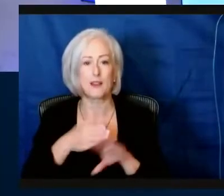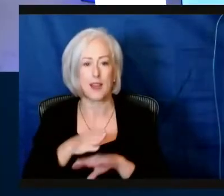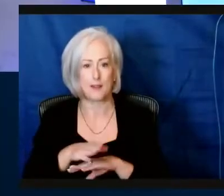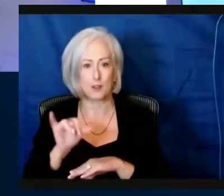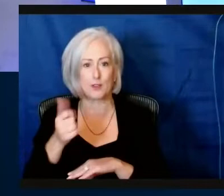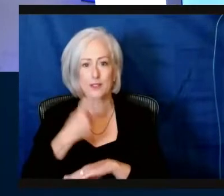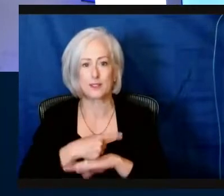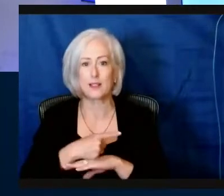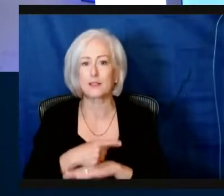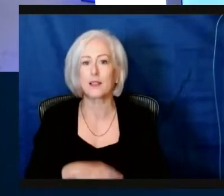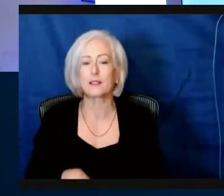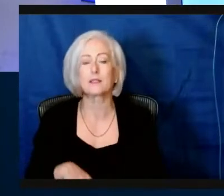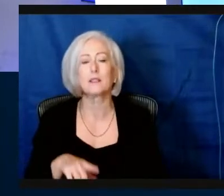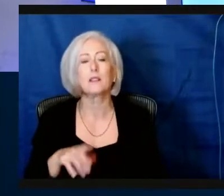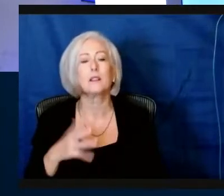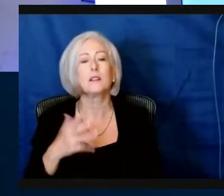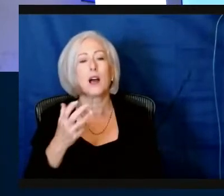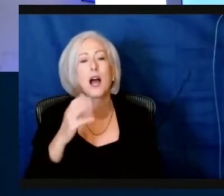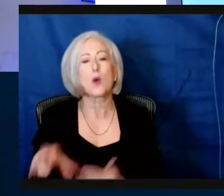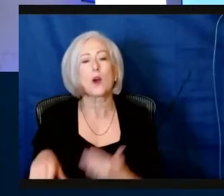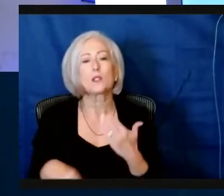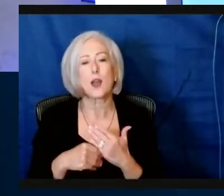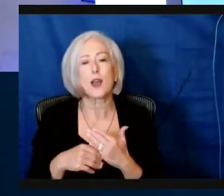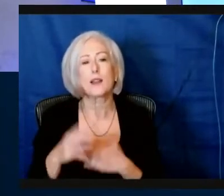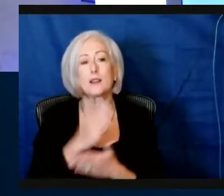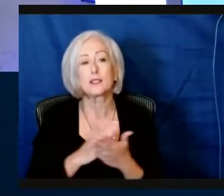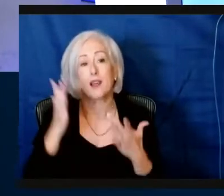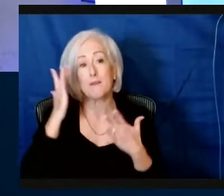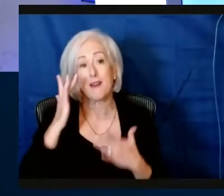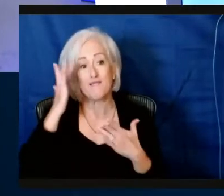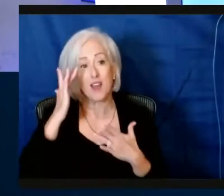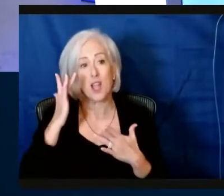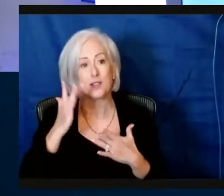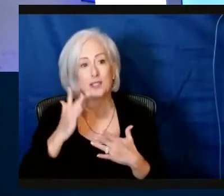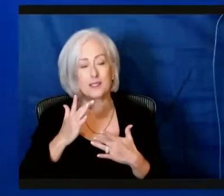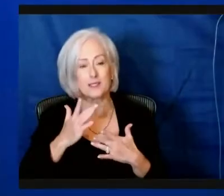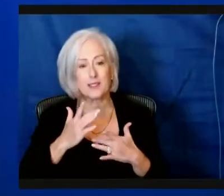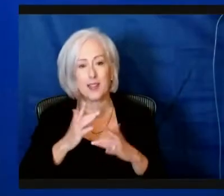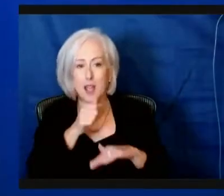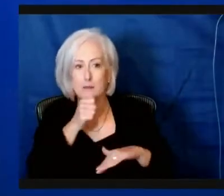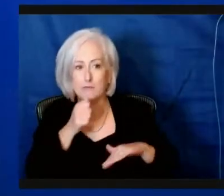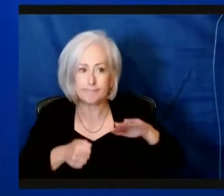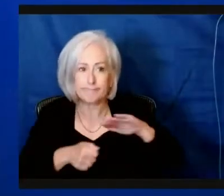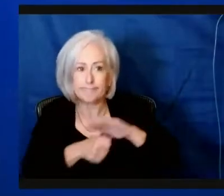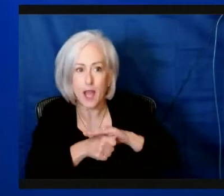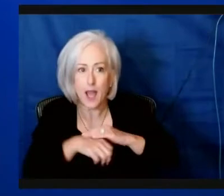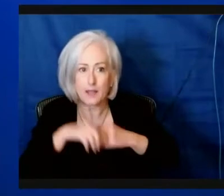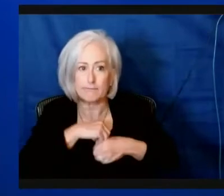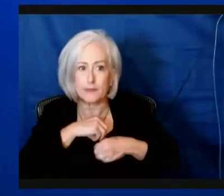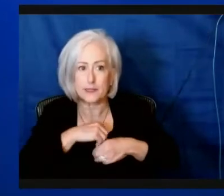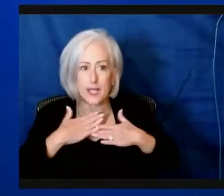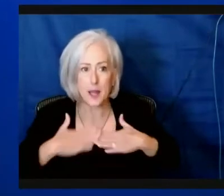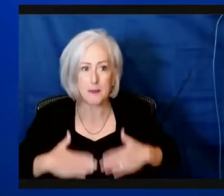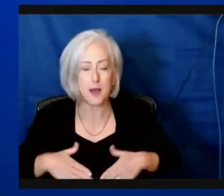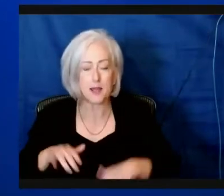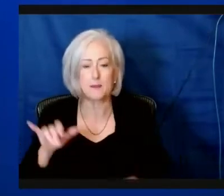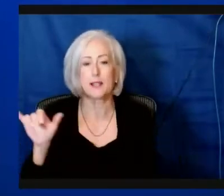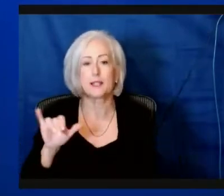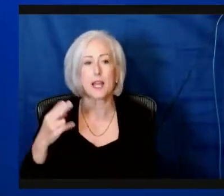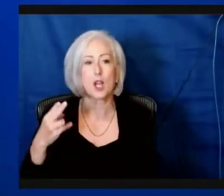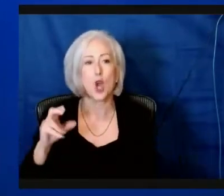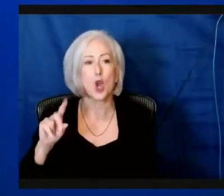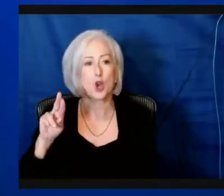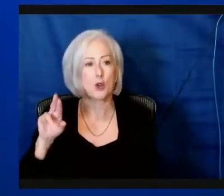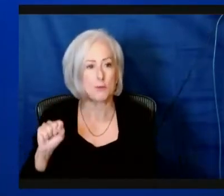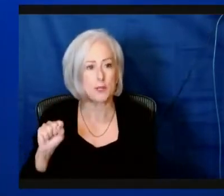is so there are some viruses that can hide out in your body, like herpes virus and CMV. They can